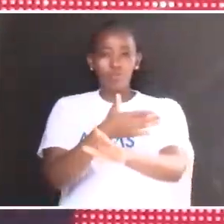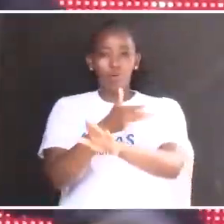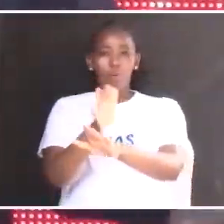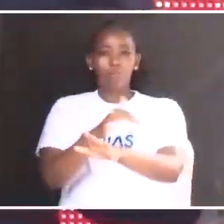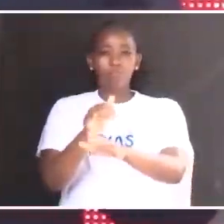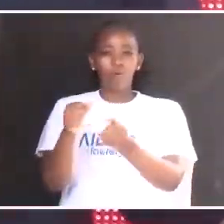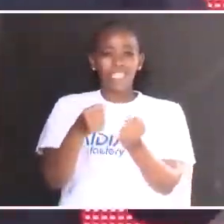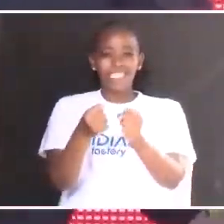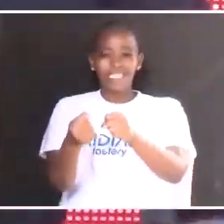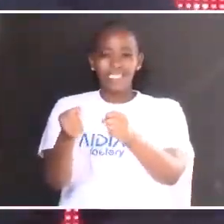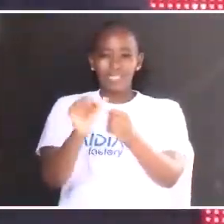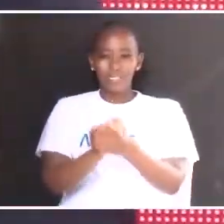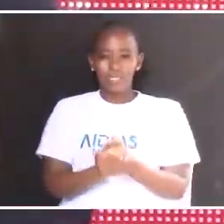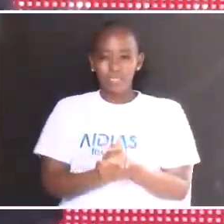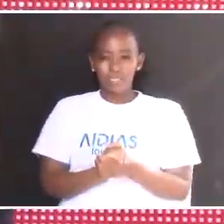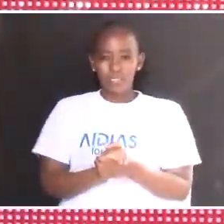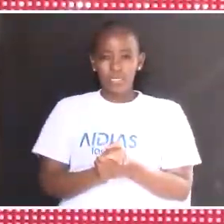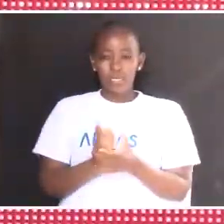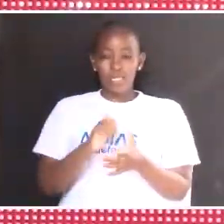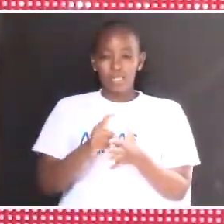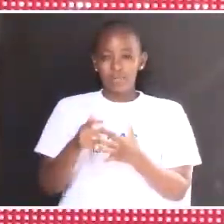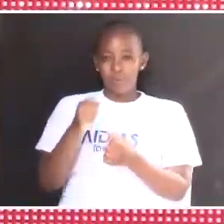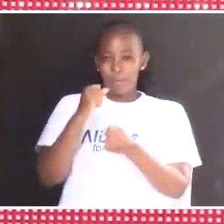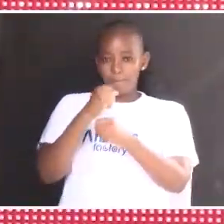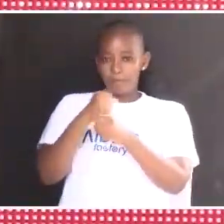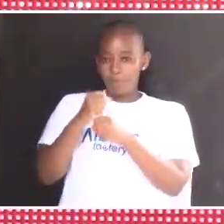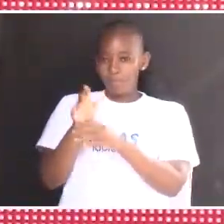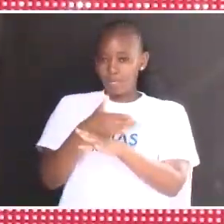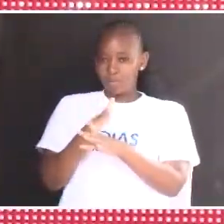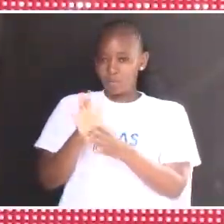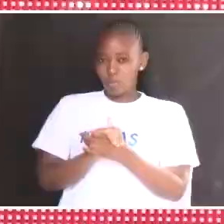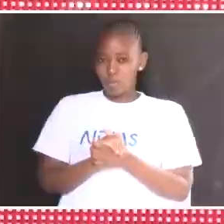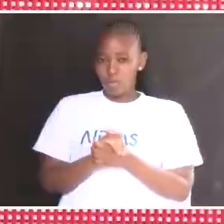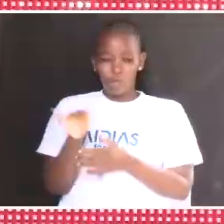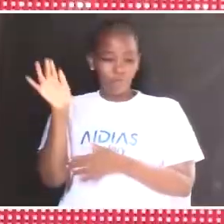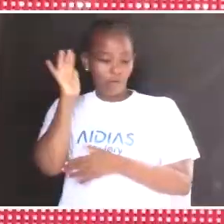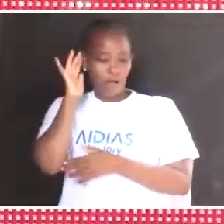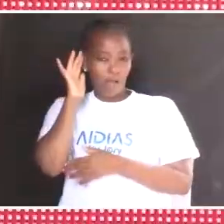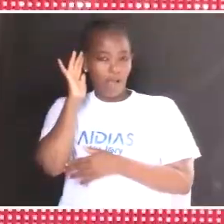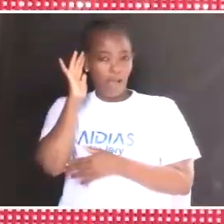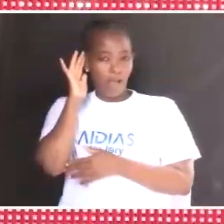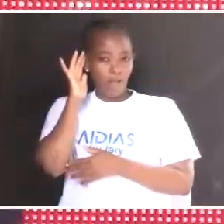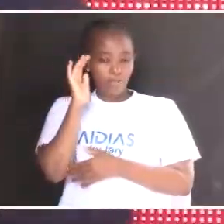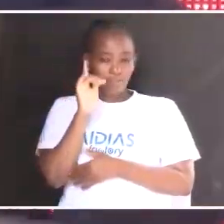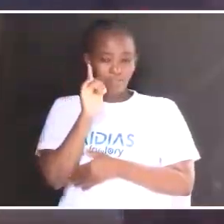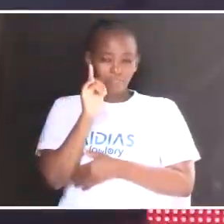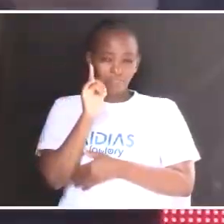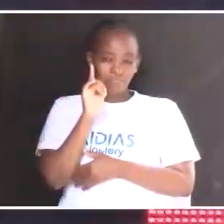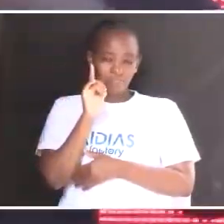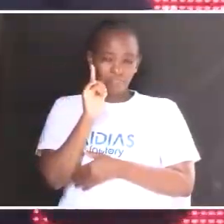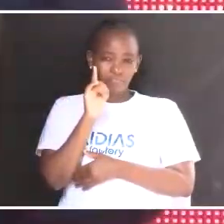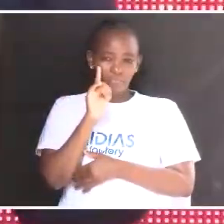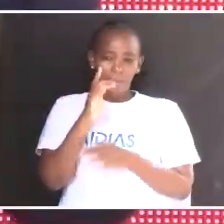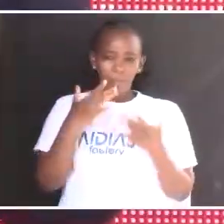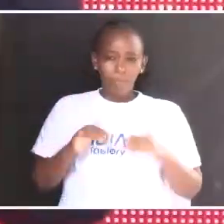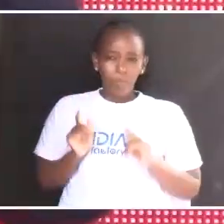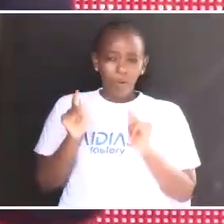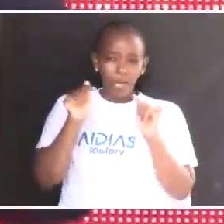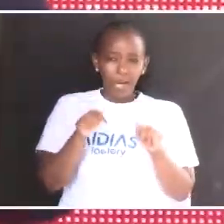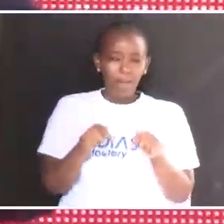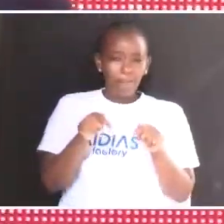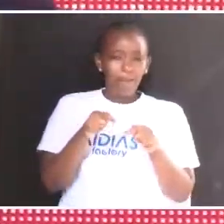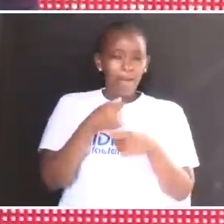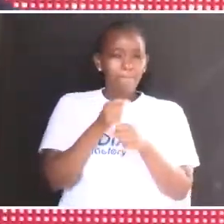the streets. So assume somebody is performing a song in the streets, and I've had at least one complaint in relation to that. Then, watu wanakuja wana create a